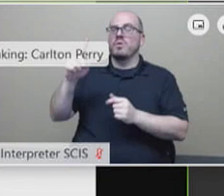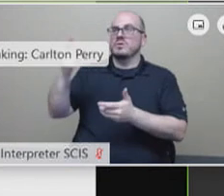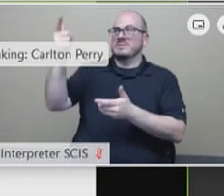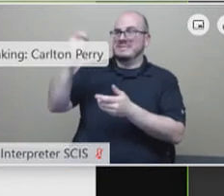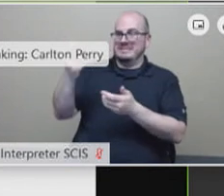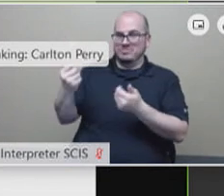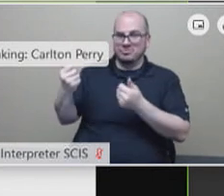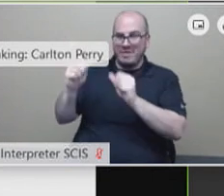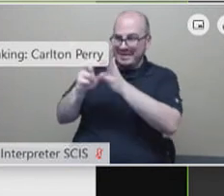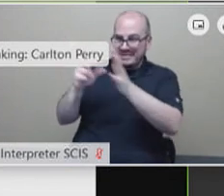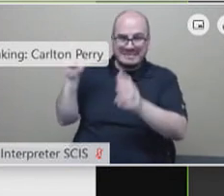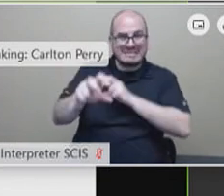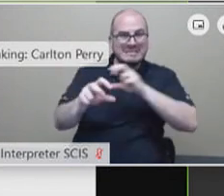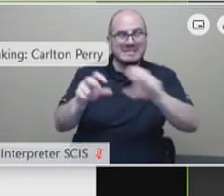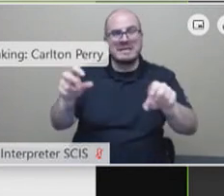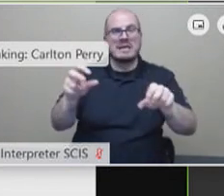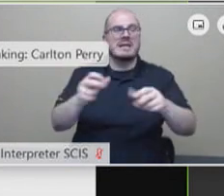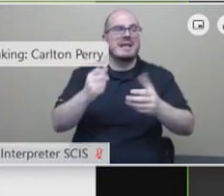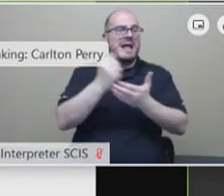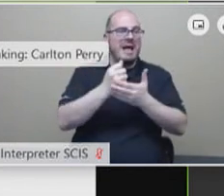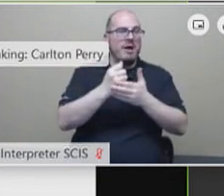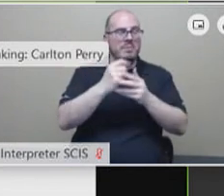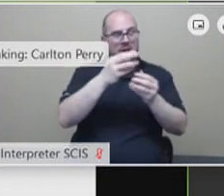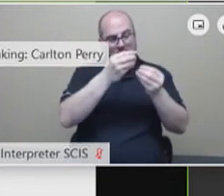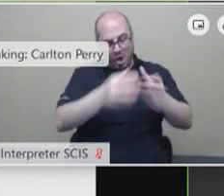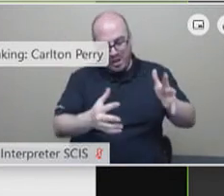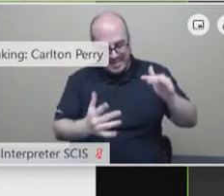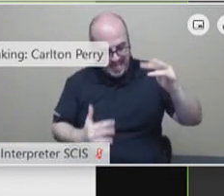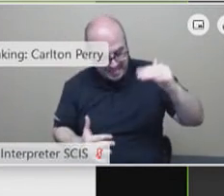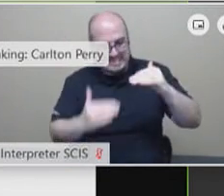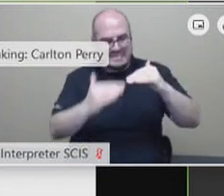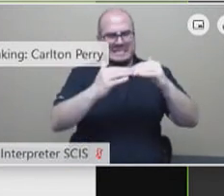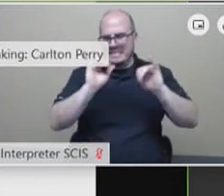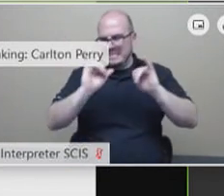some of the losses and lost ground that we've,